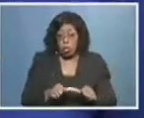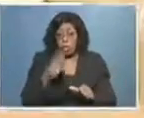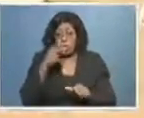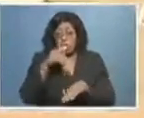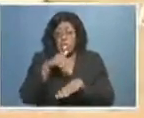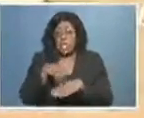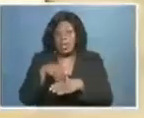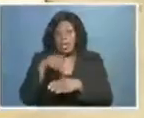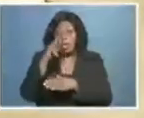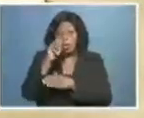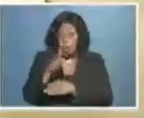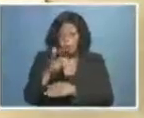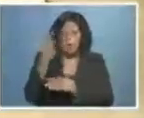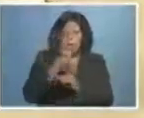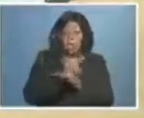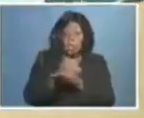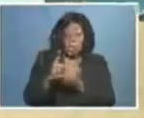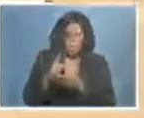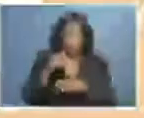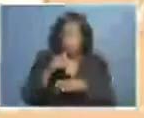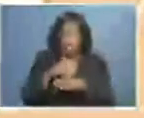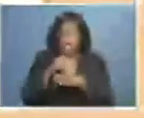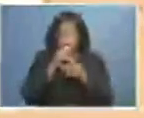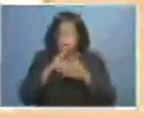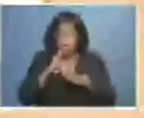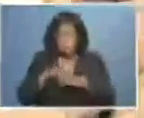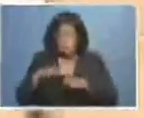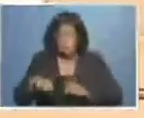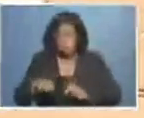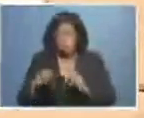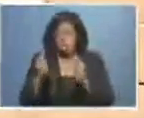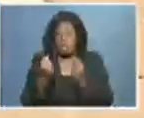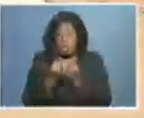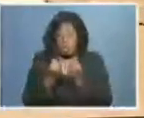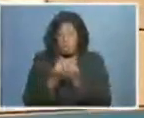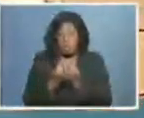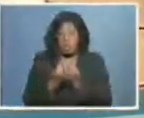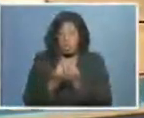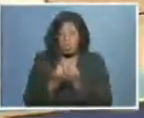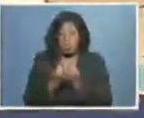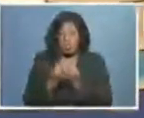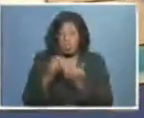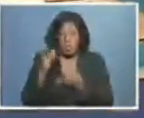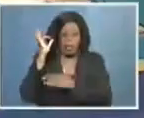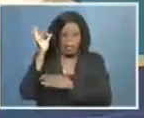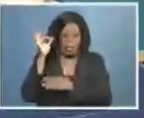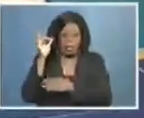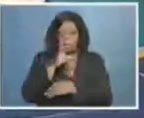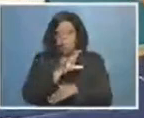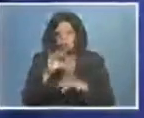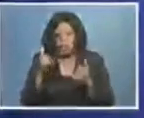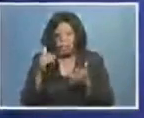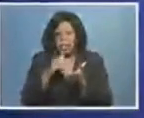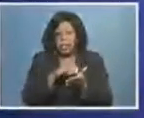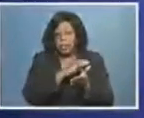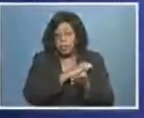mall. Last weekend, for example, we were at the Peace on the Street tournament where the clergymen were playing against the politicians. And so it's